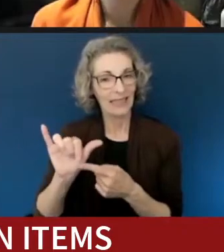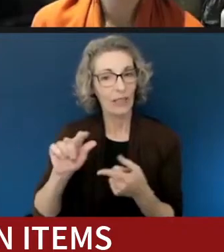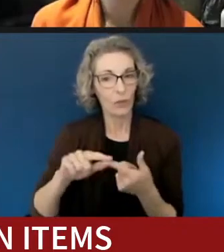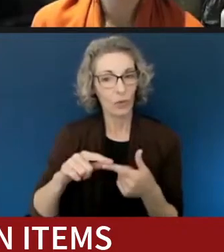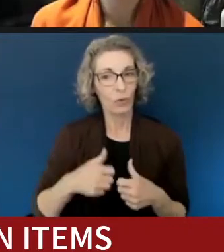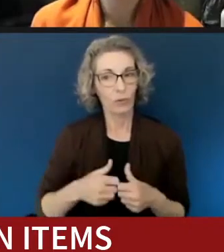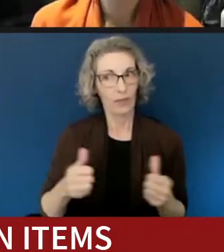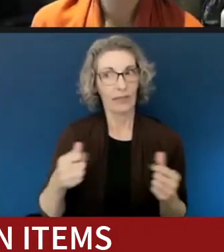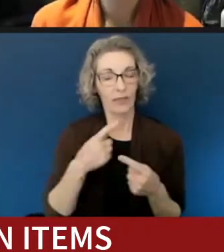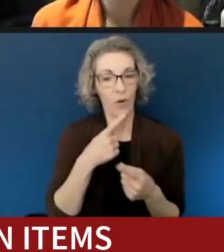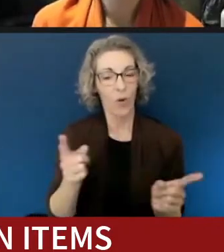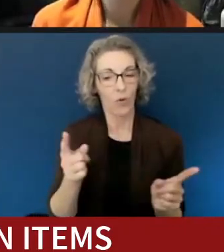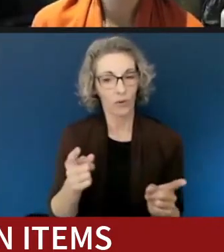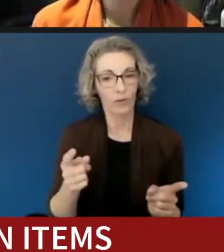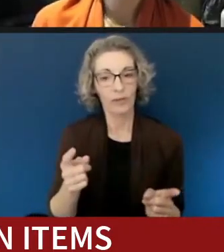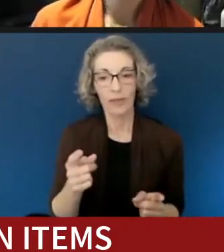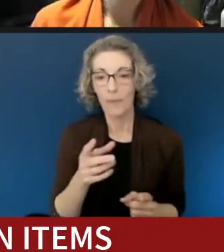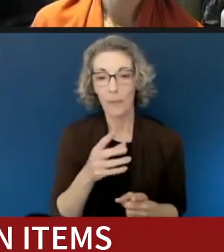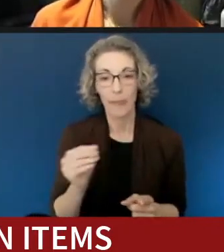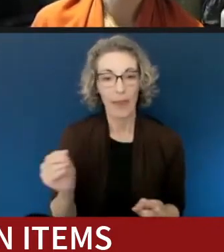and not to